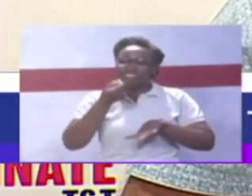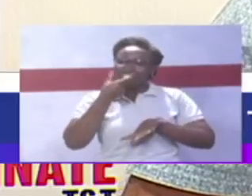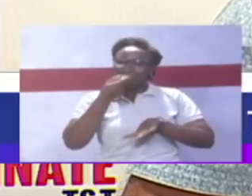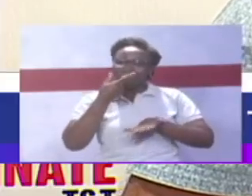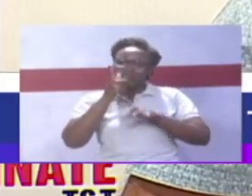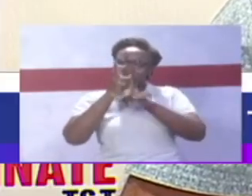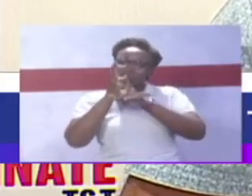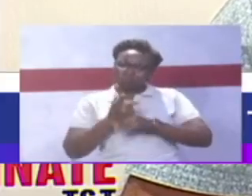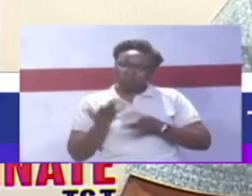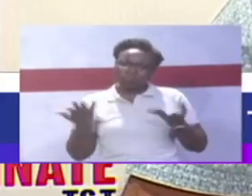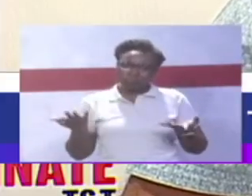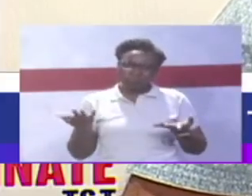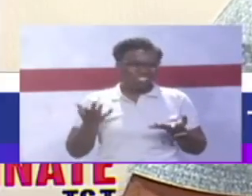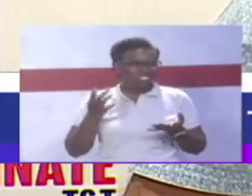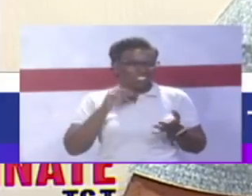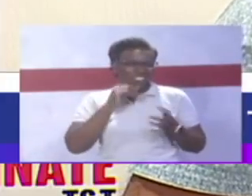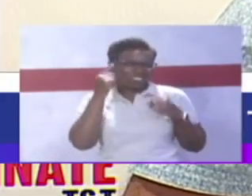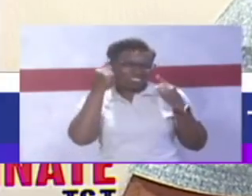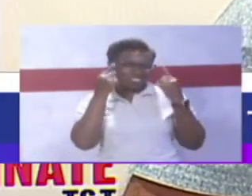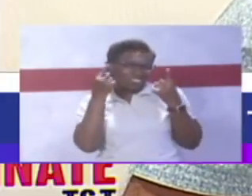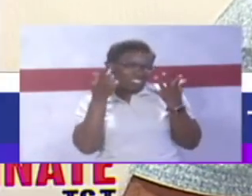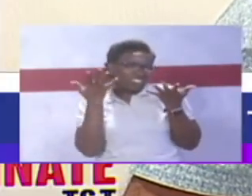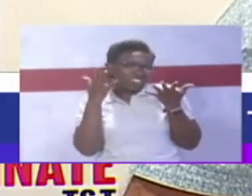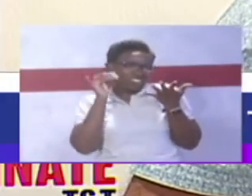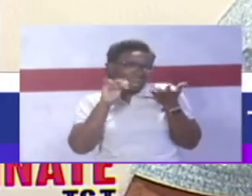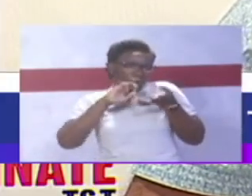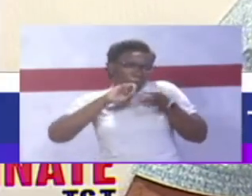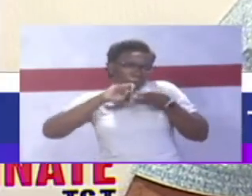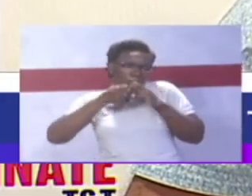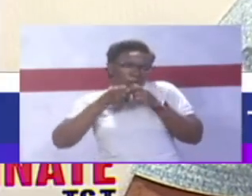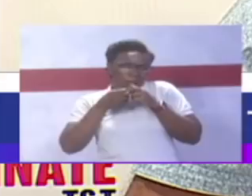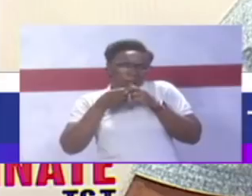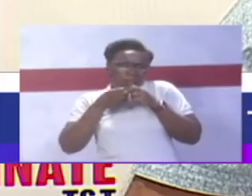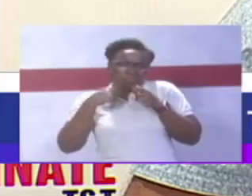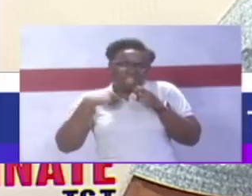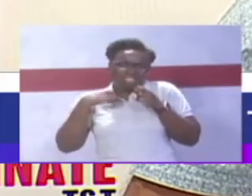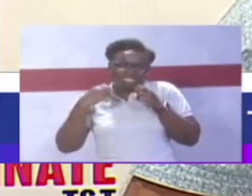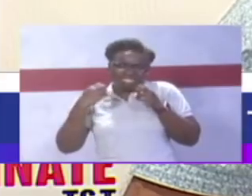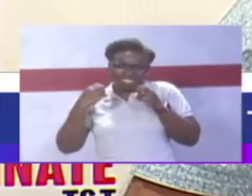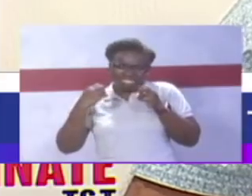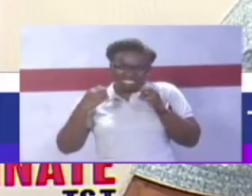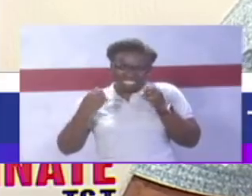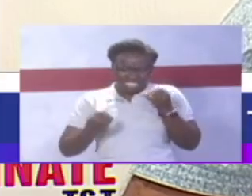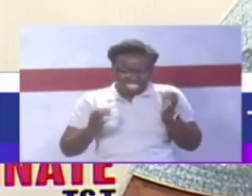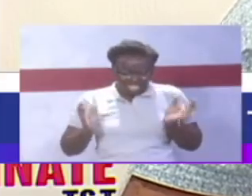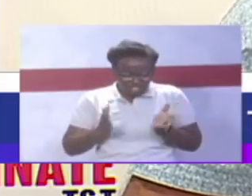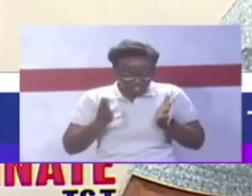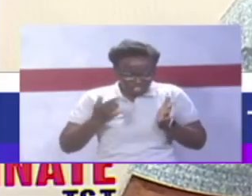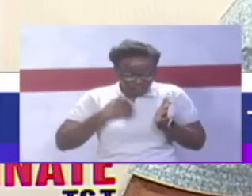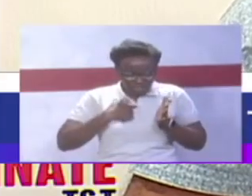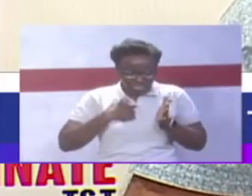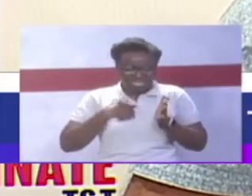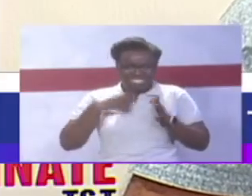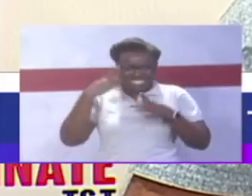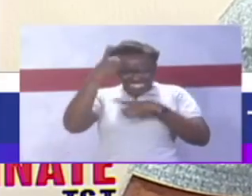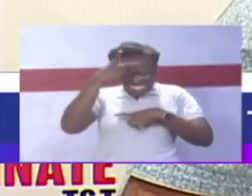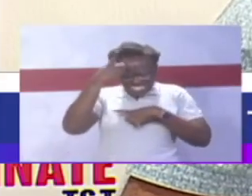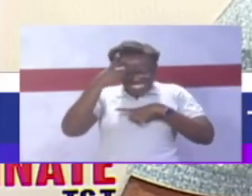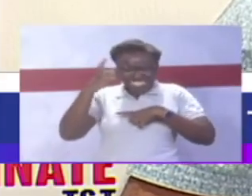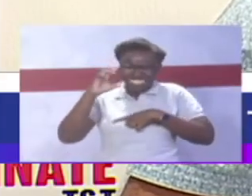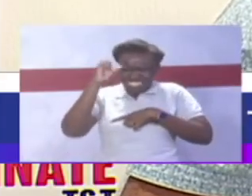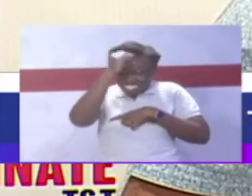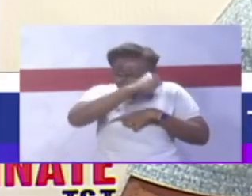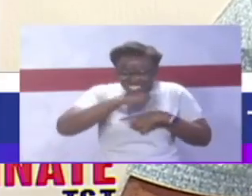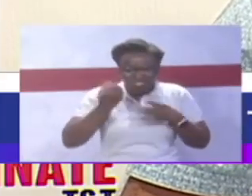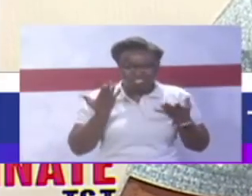a contributor to my severe disease. I know it's not normal. Everybody that gets COVID